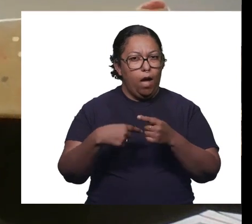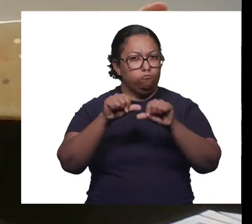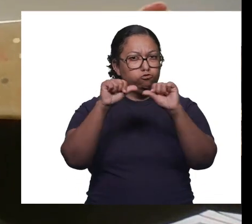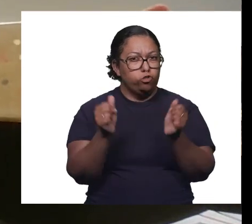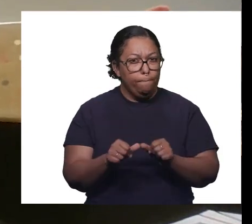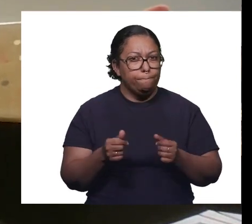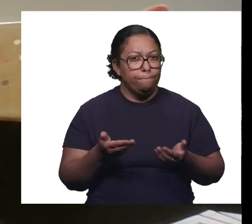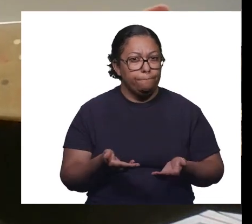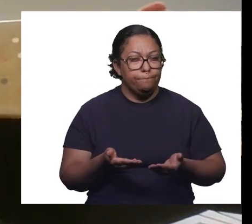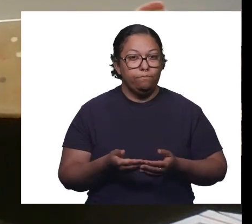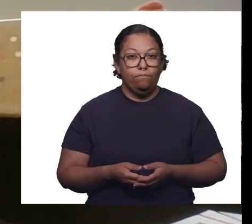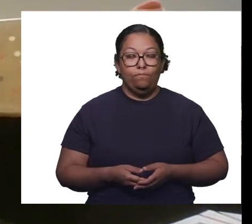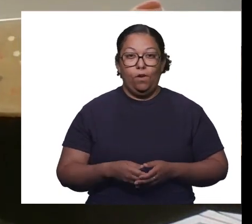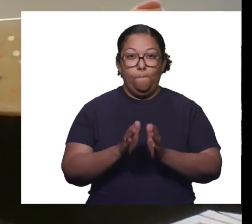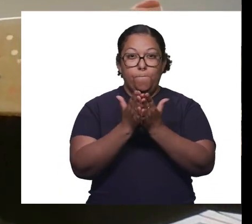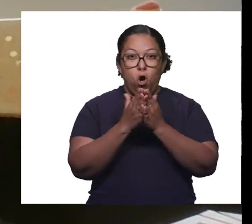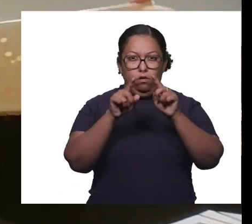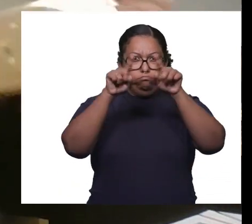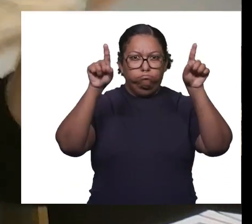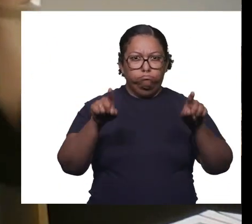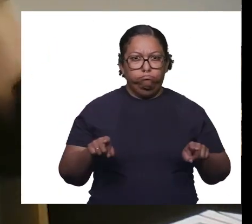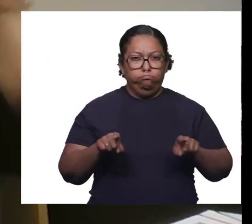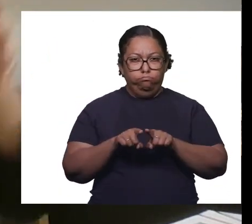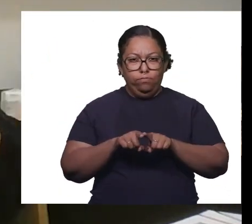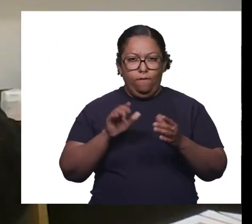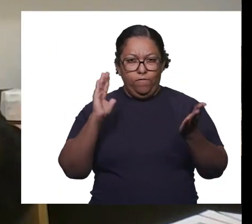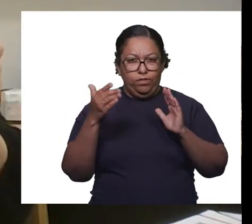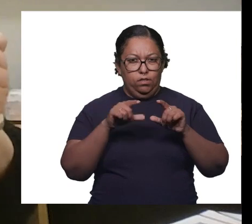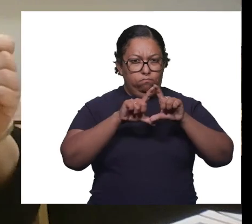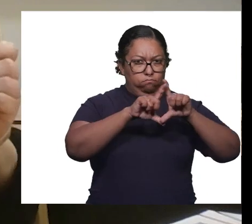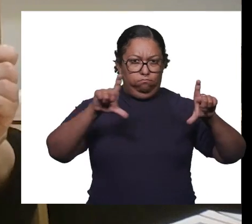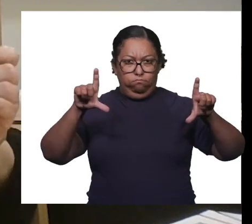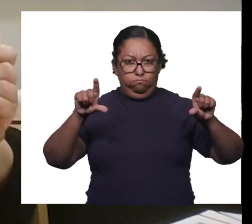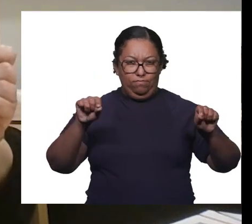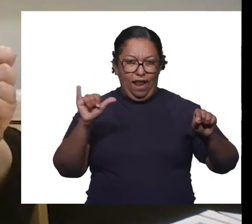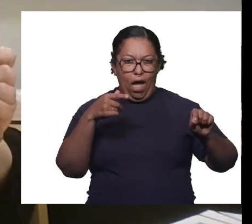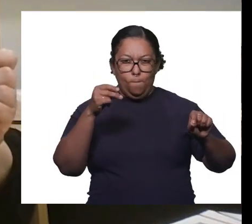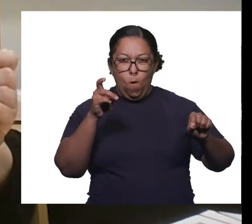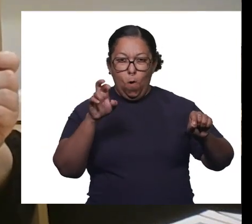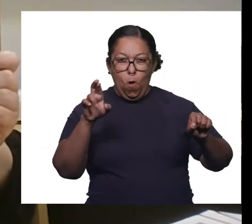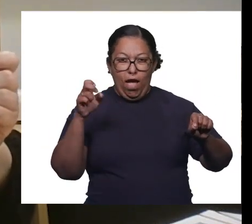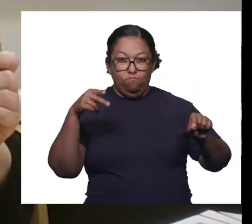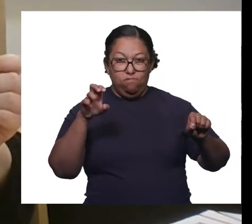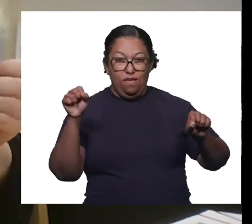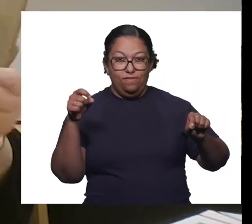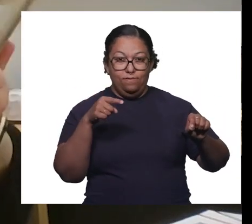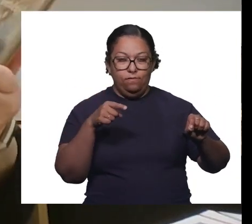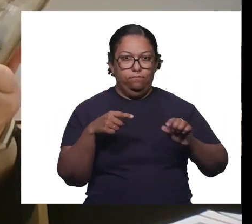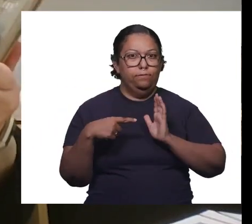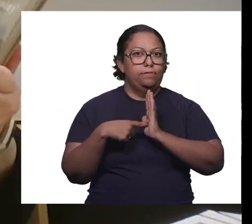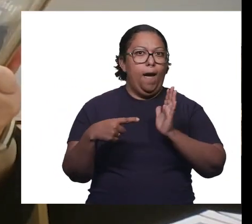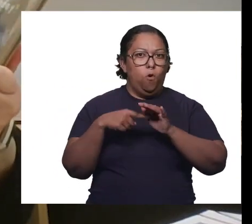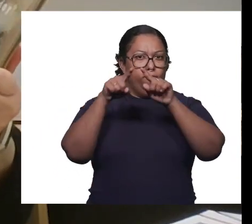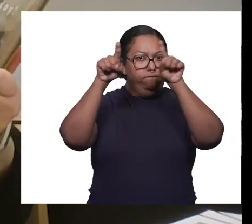that horizontal book of the Polar Express. Here's a great example of a portrait book. When's